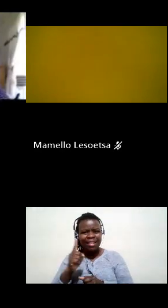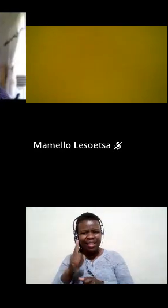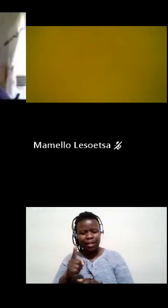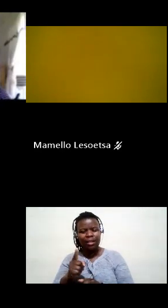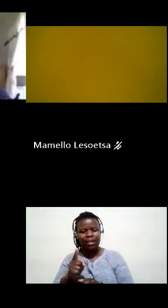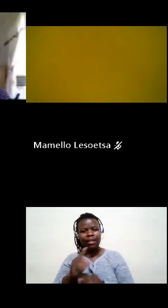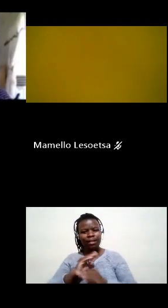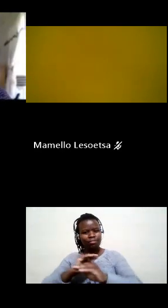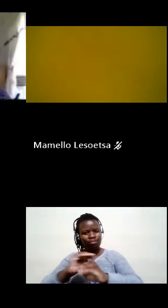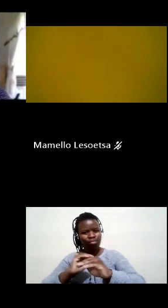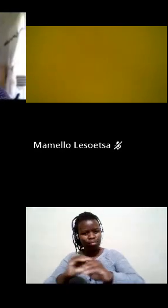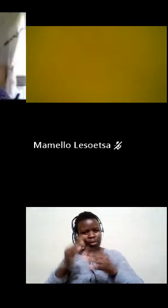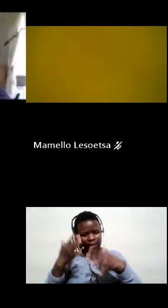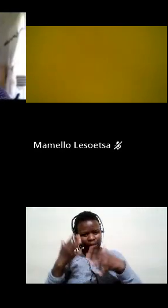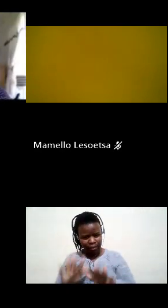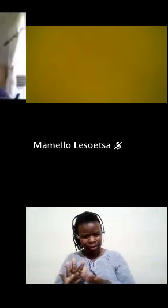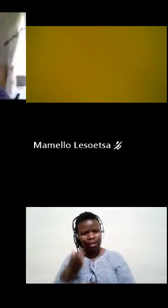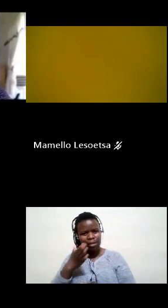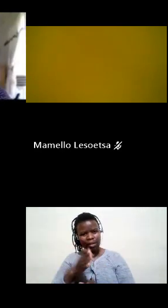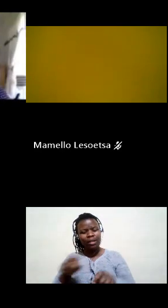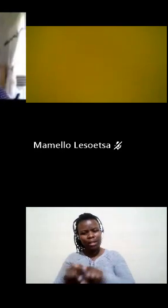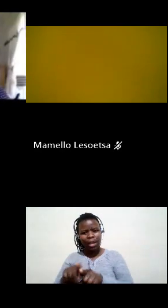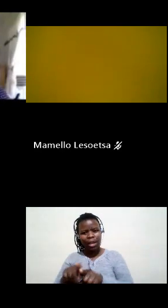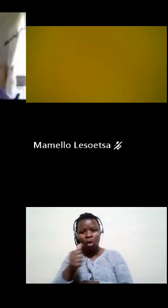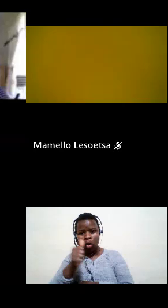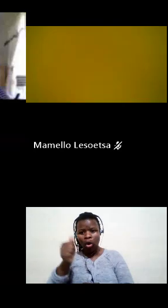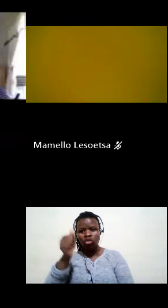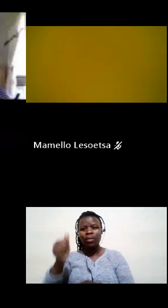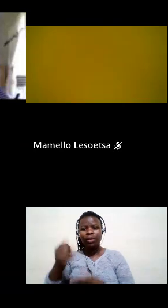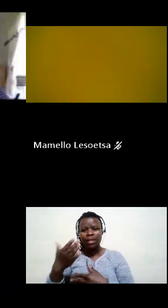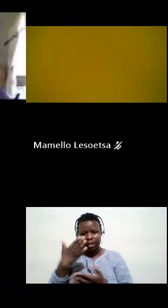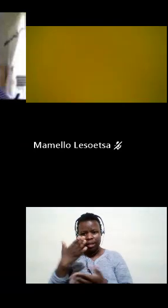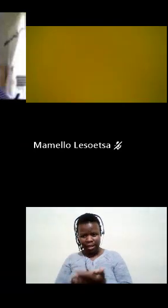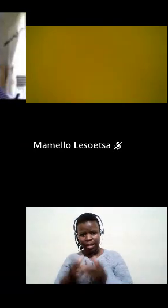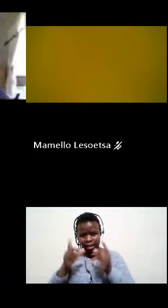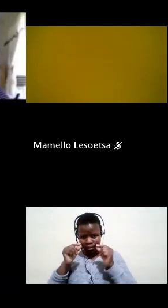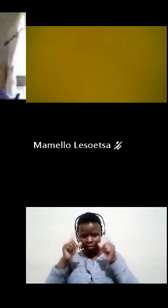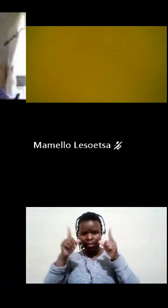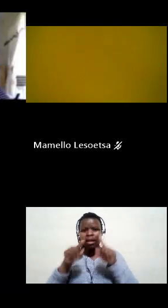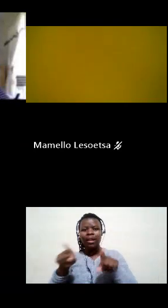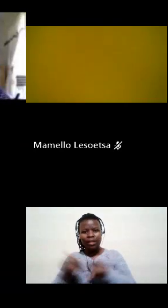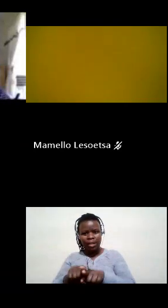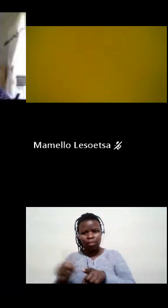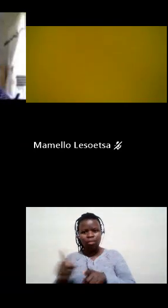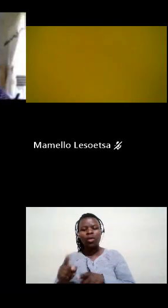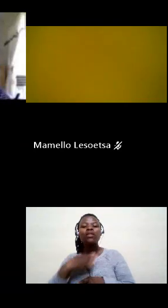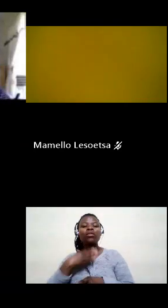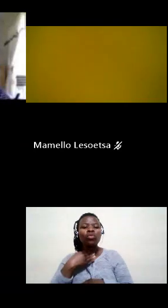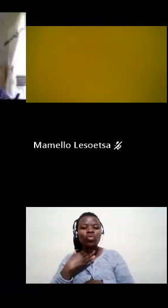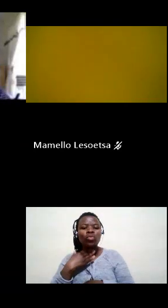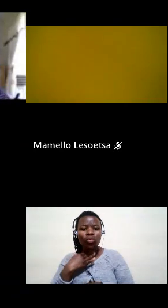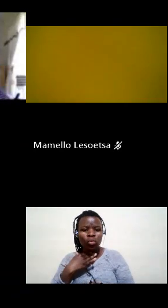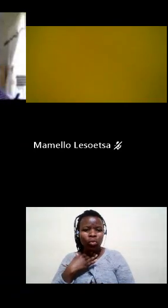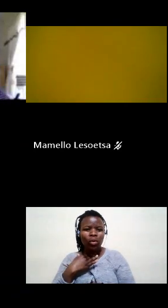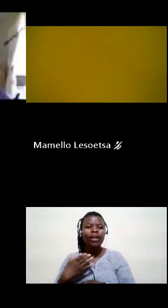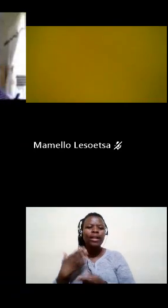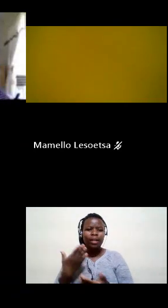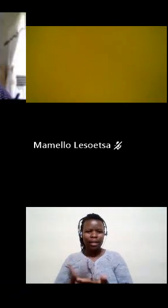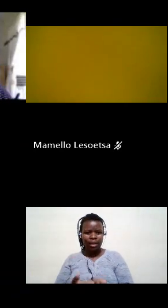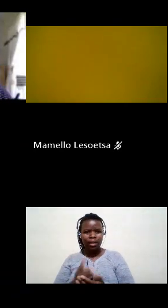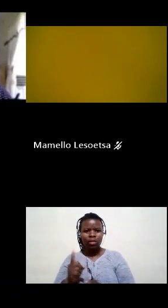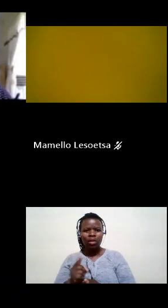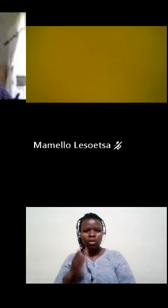students automatically become aware and educated and willing to assist and etc. all of that. So it